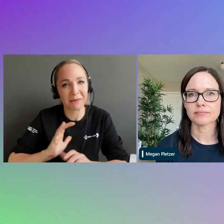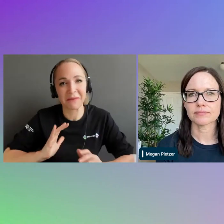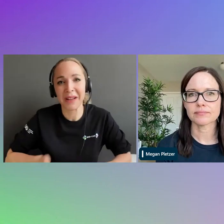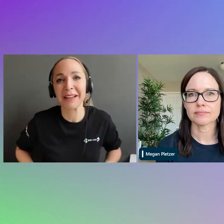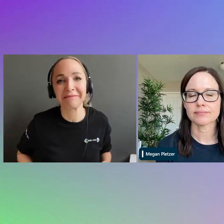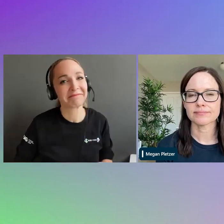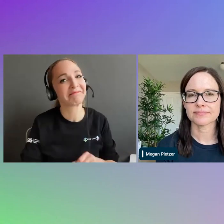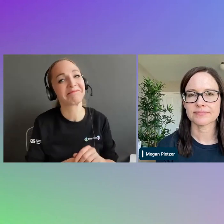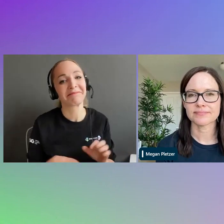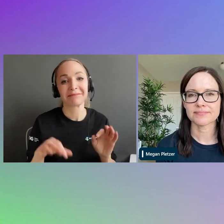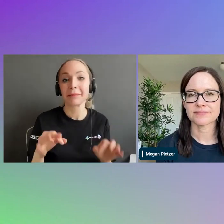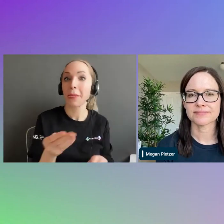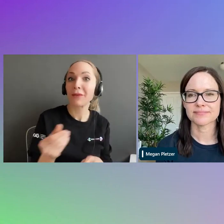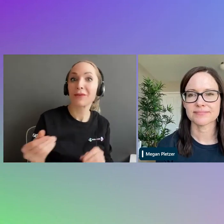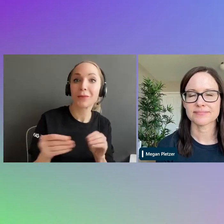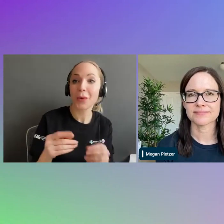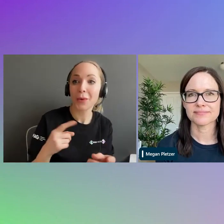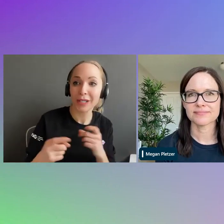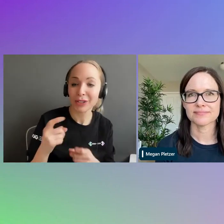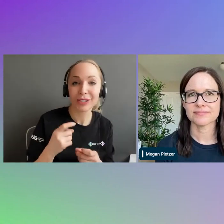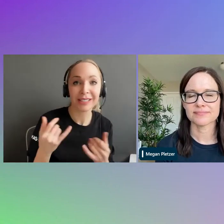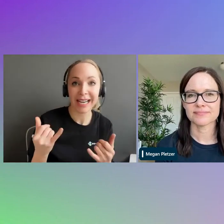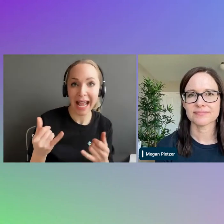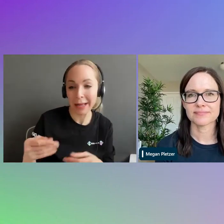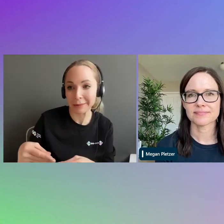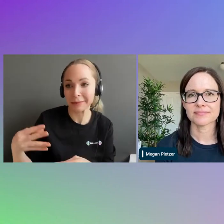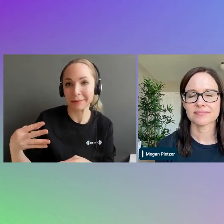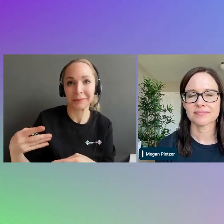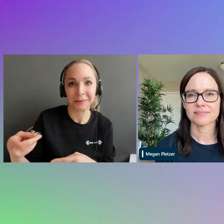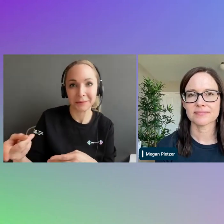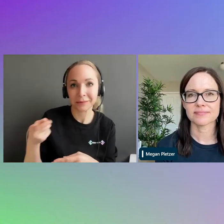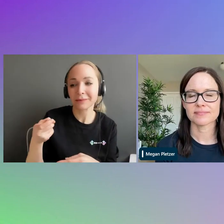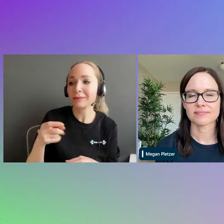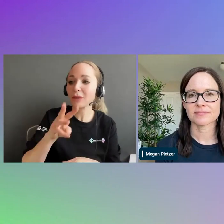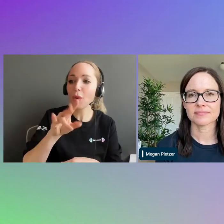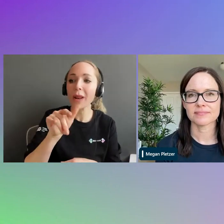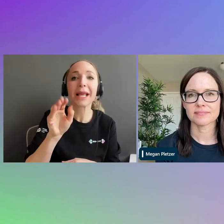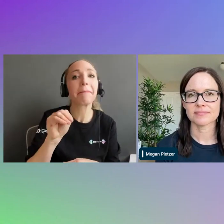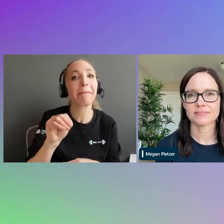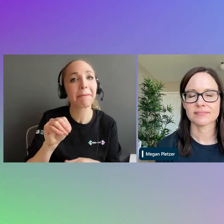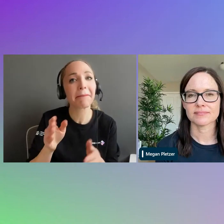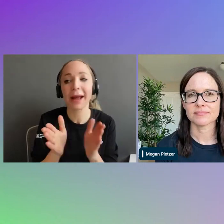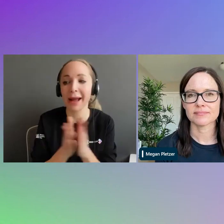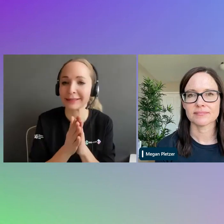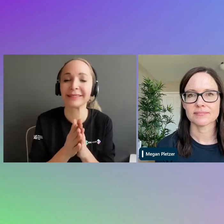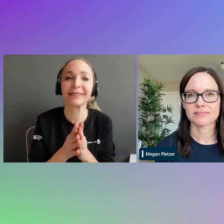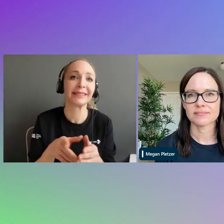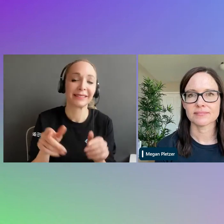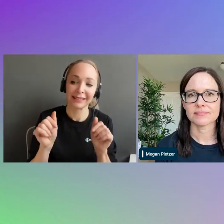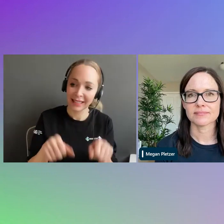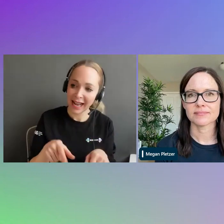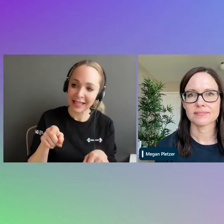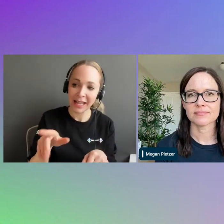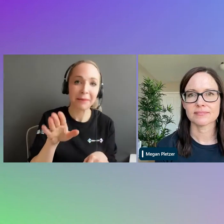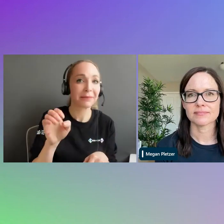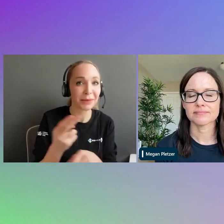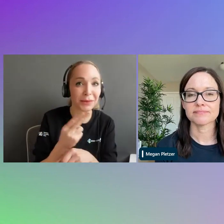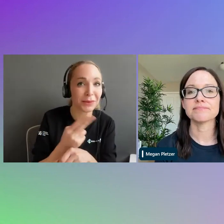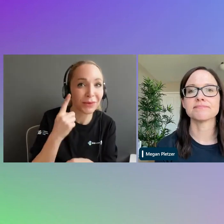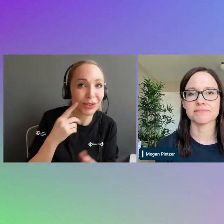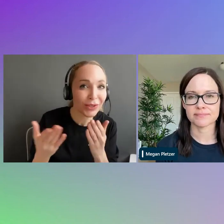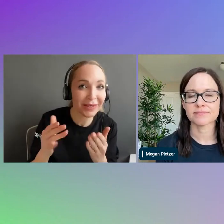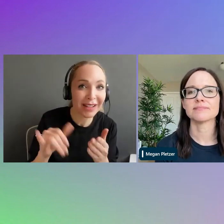Well, a couple more questions coming in. William is asking if this could be used on services that host